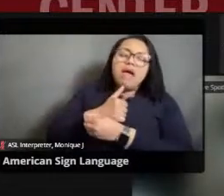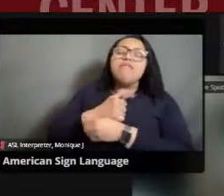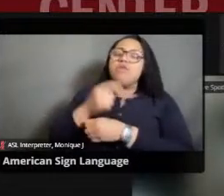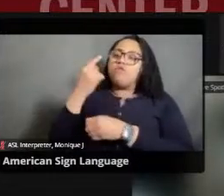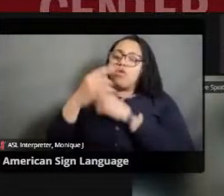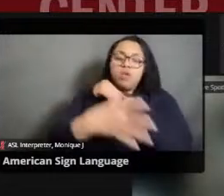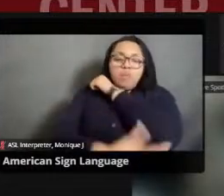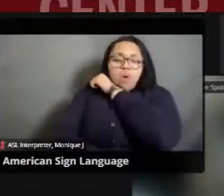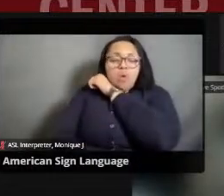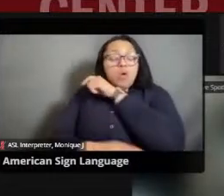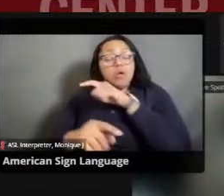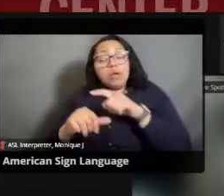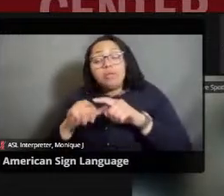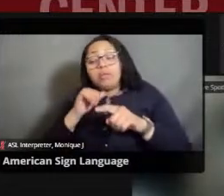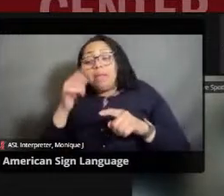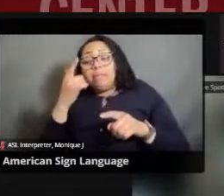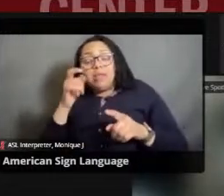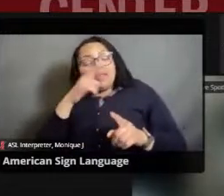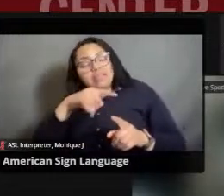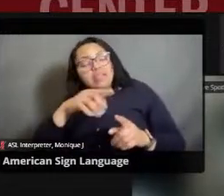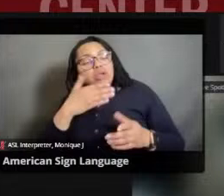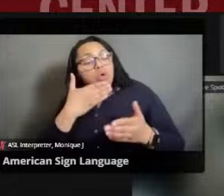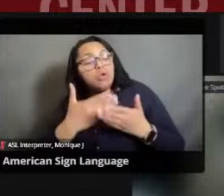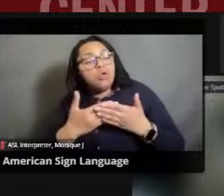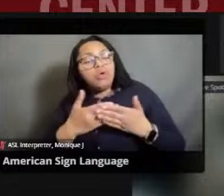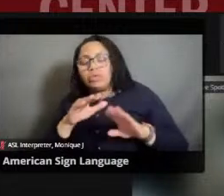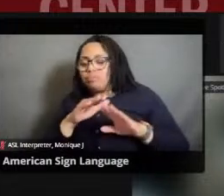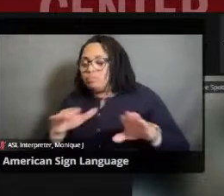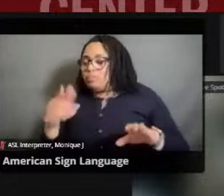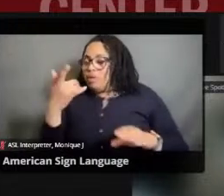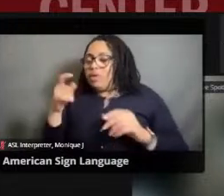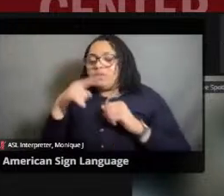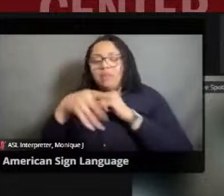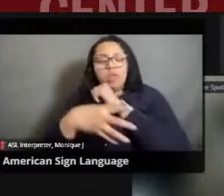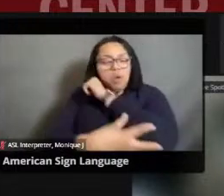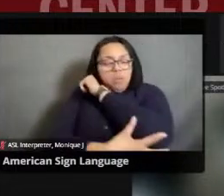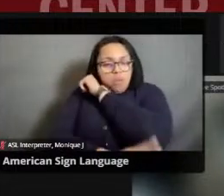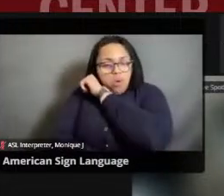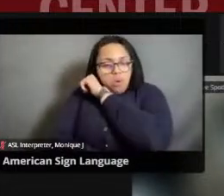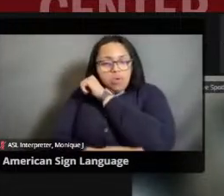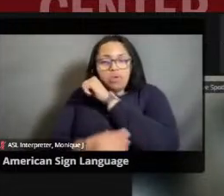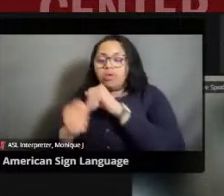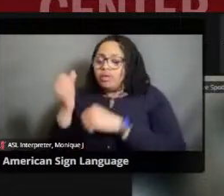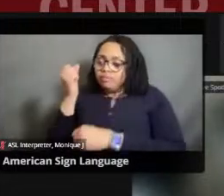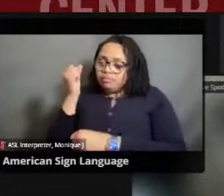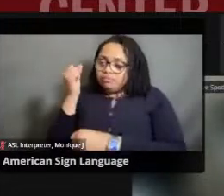they are good, but because they are poor. Long live the God of the poor.